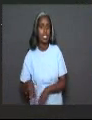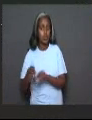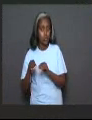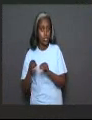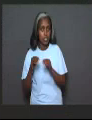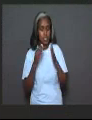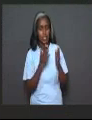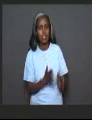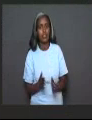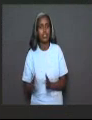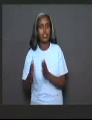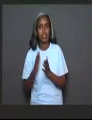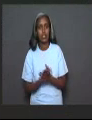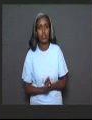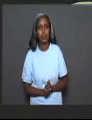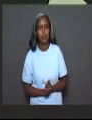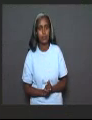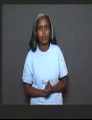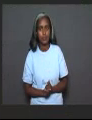Students, let's get ready.